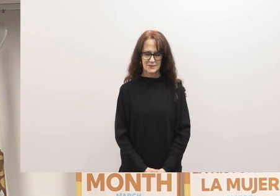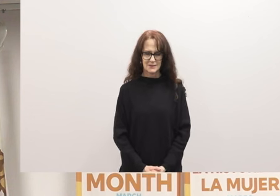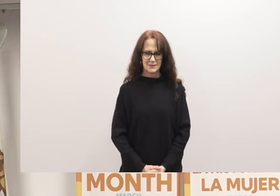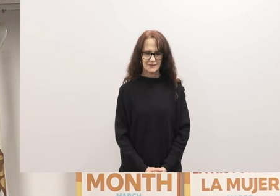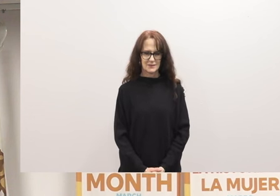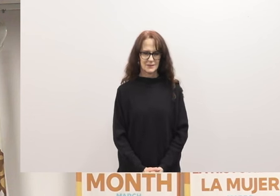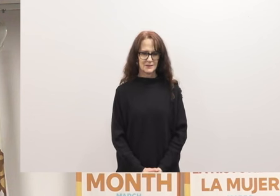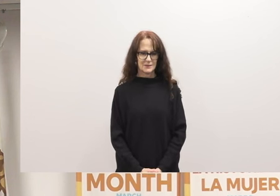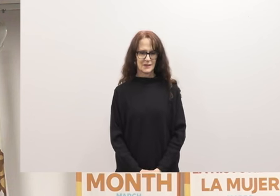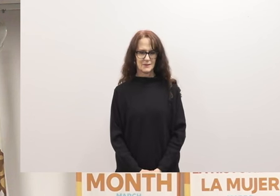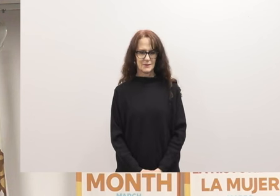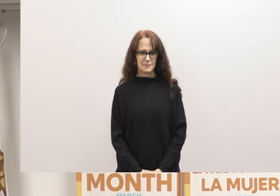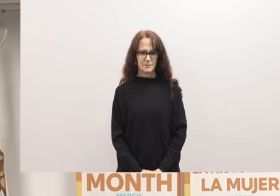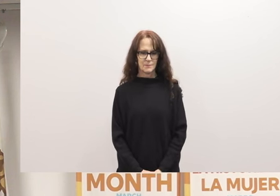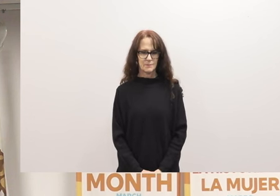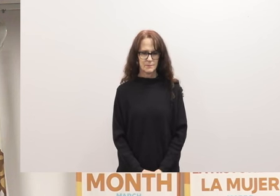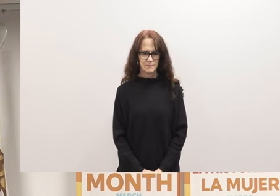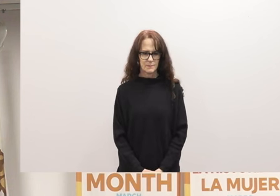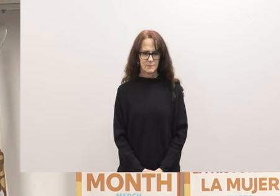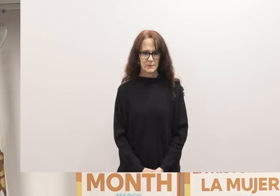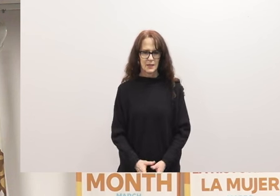Next, we have Awitz.